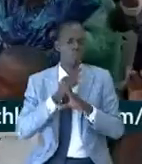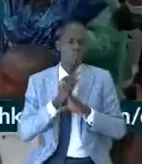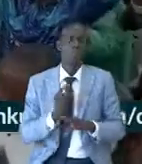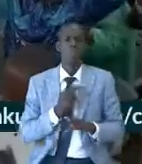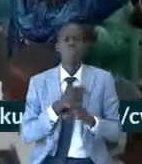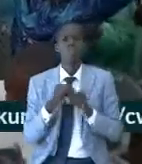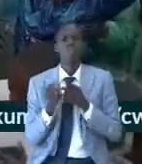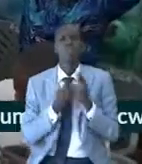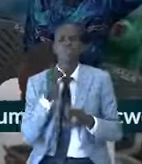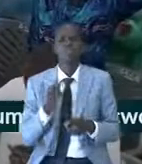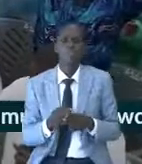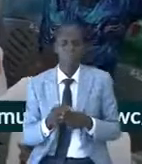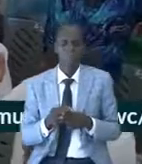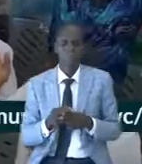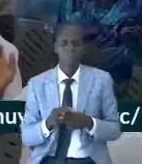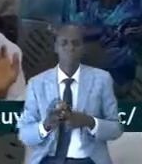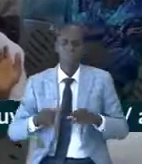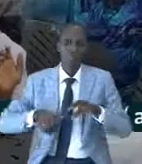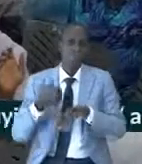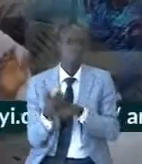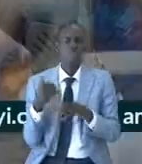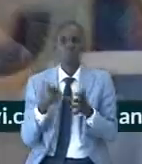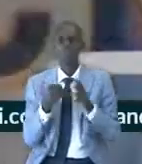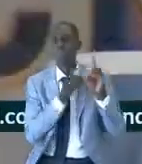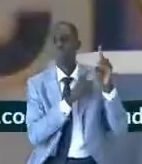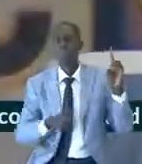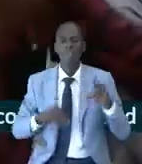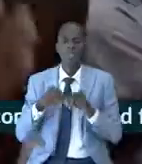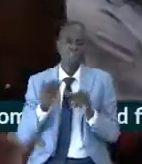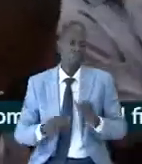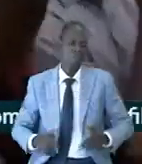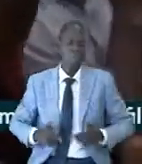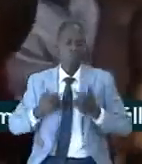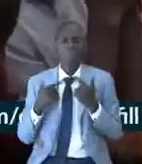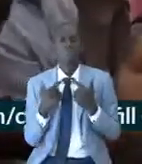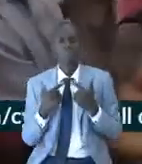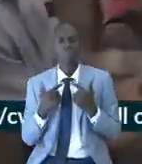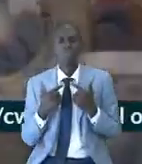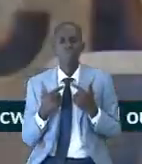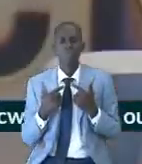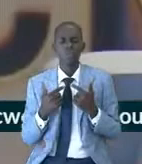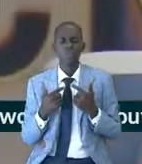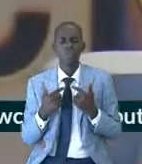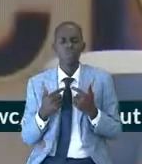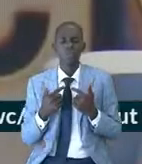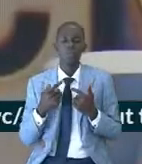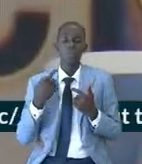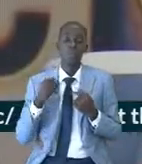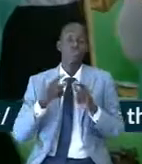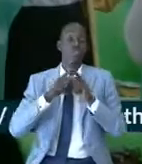this. Amen. Confirm it, Lord, in every life. Amen. The great